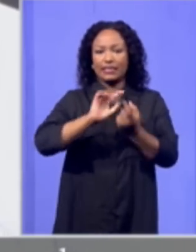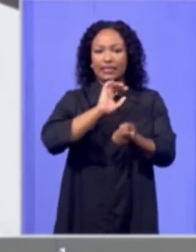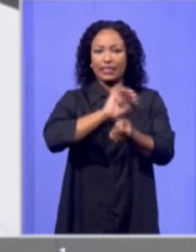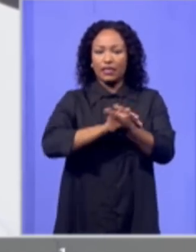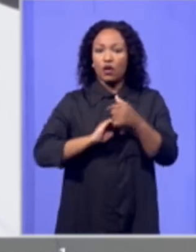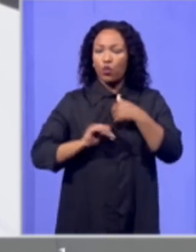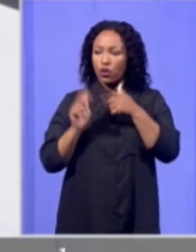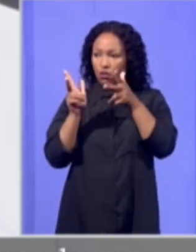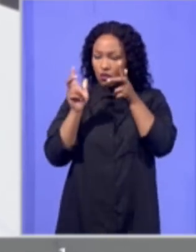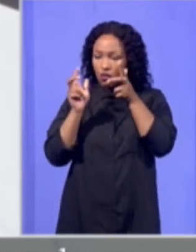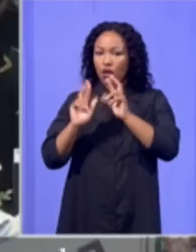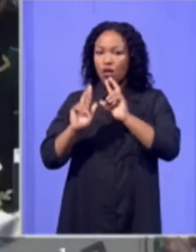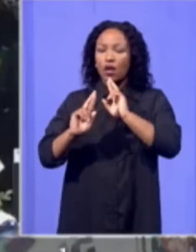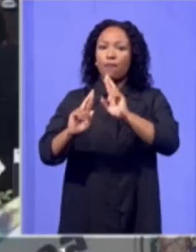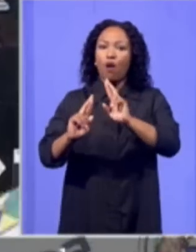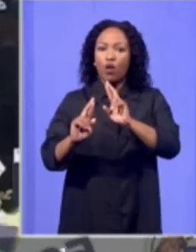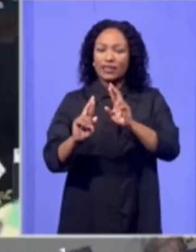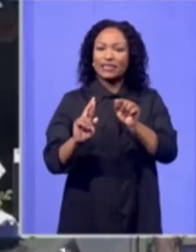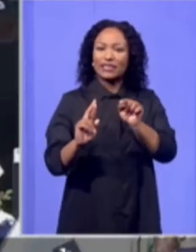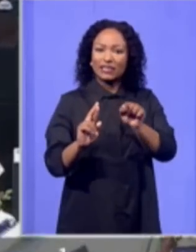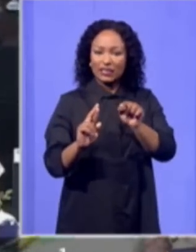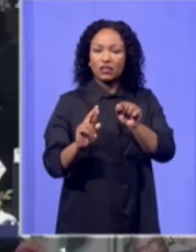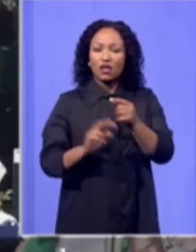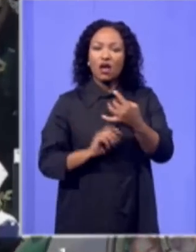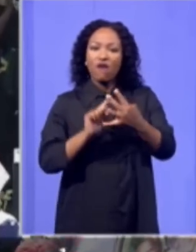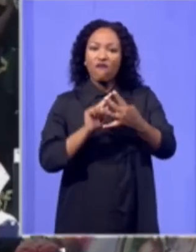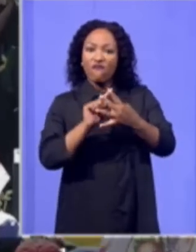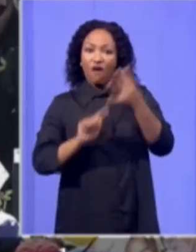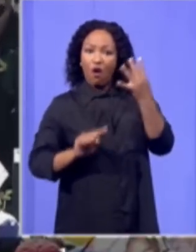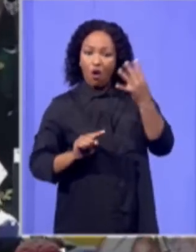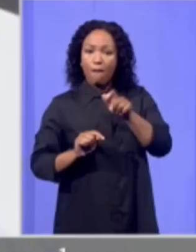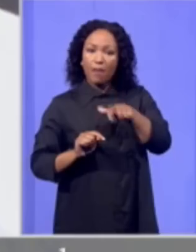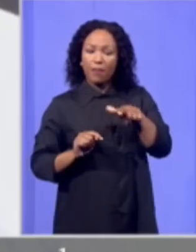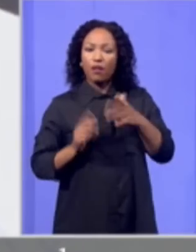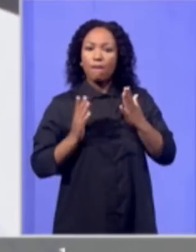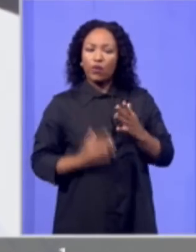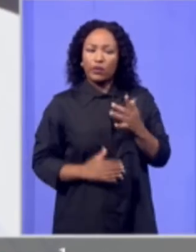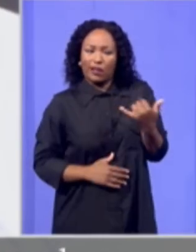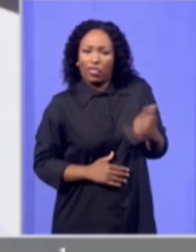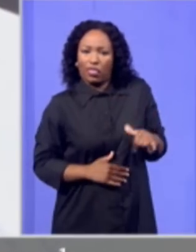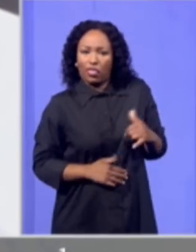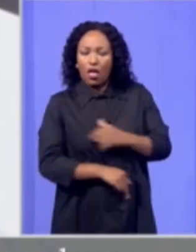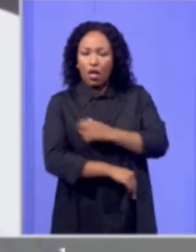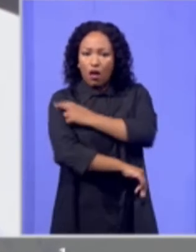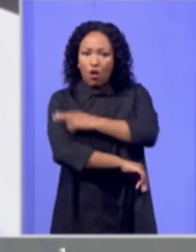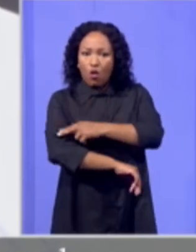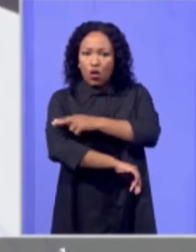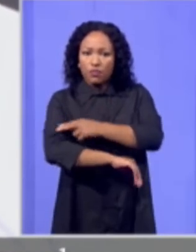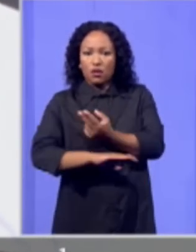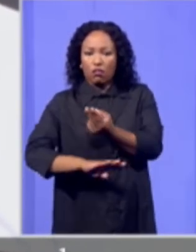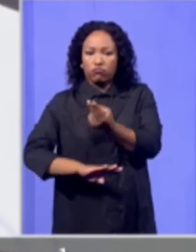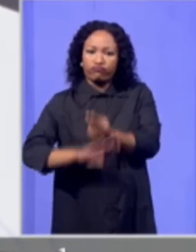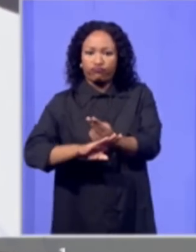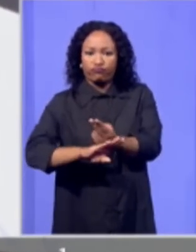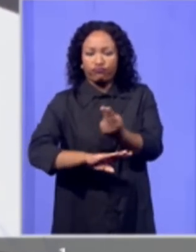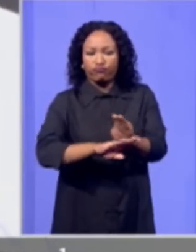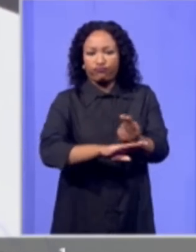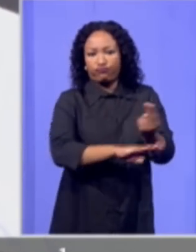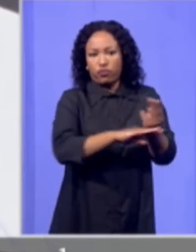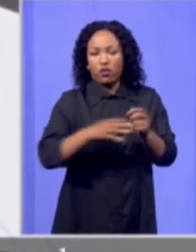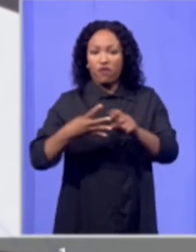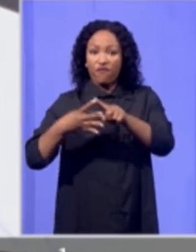is that there have been 4 injuries. We will continue giving updates, but what we can say is that yes, an